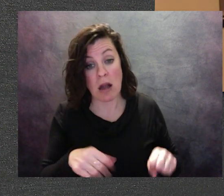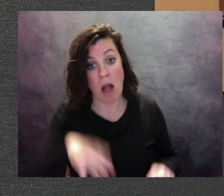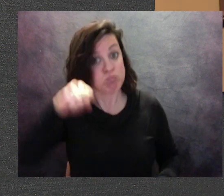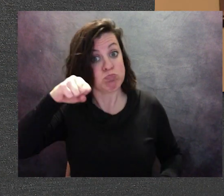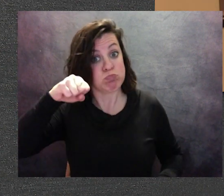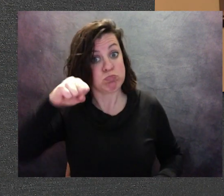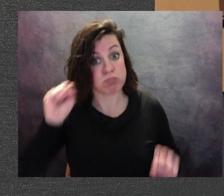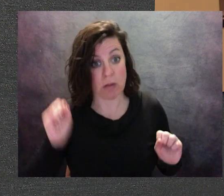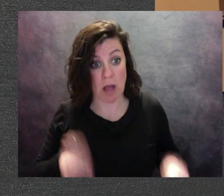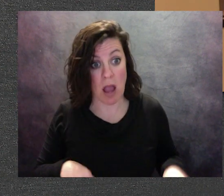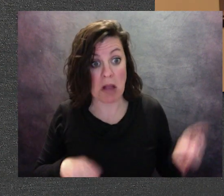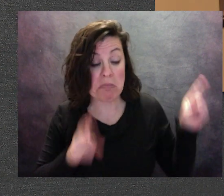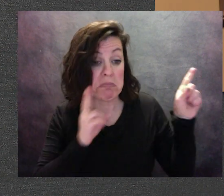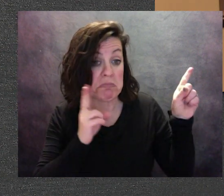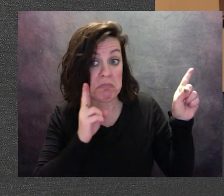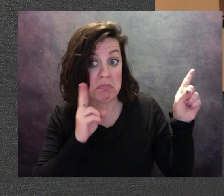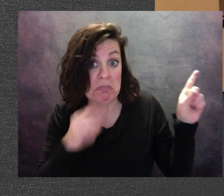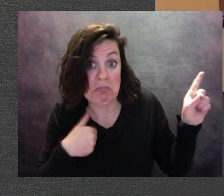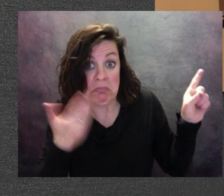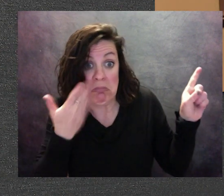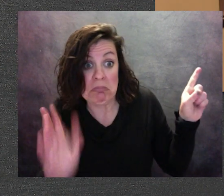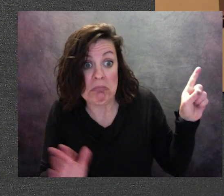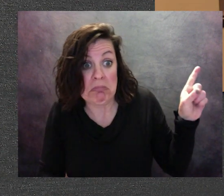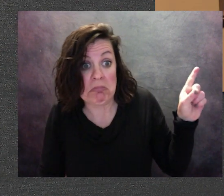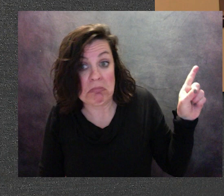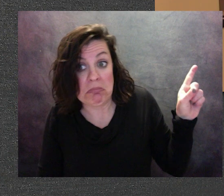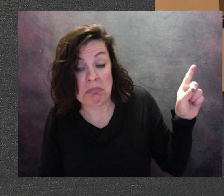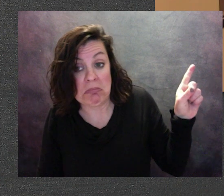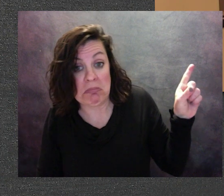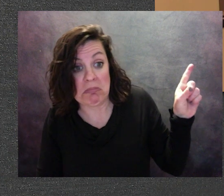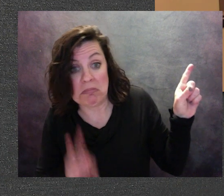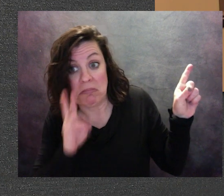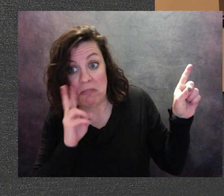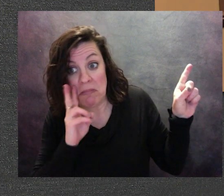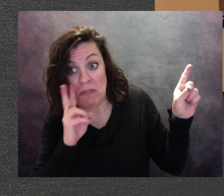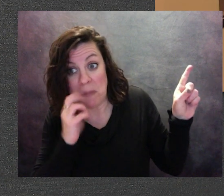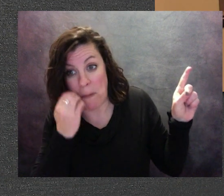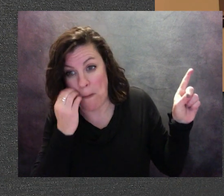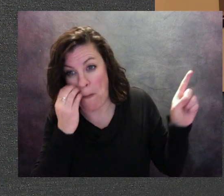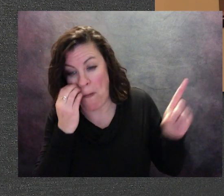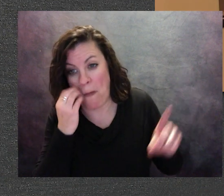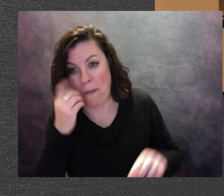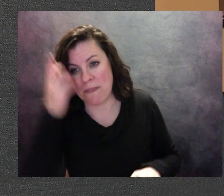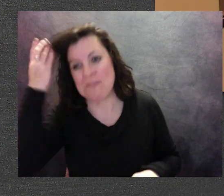I don't know. Let's see. Are you ready? I hear some of you.